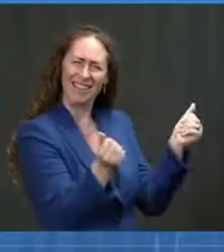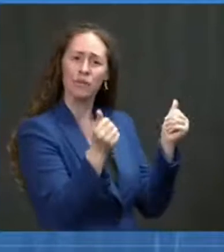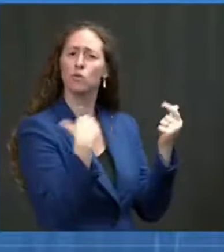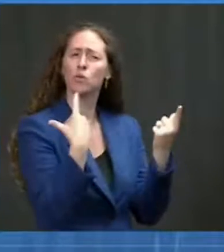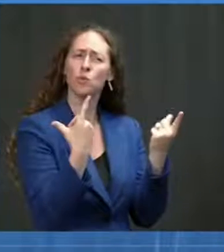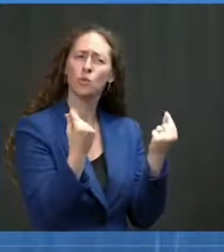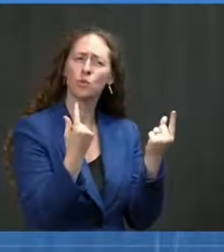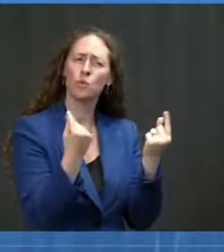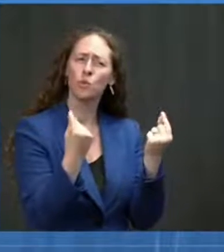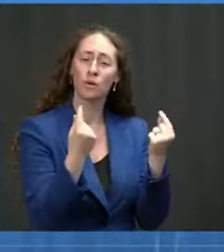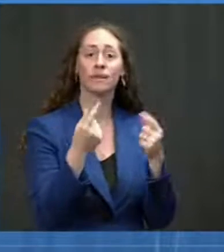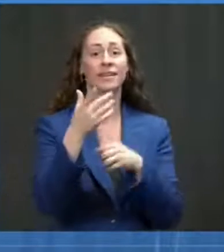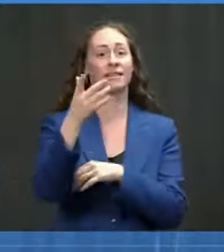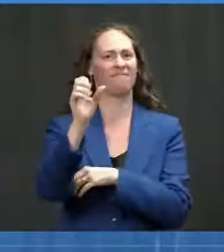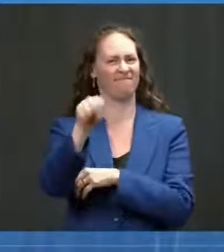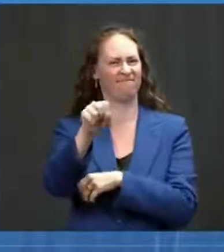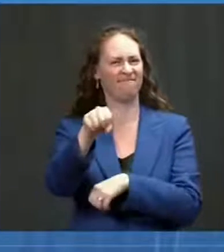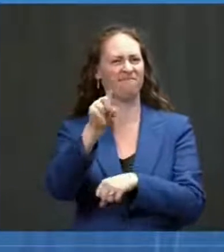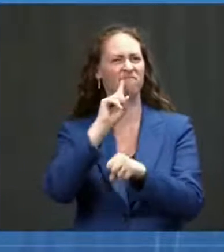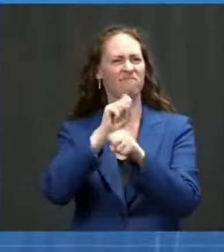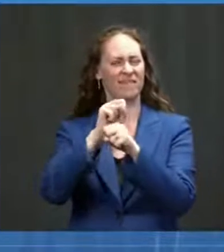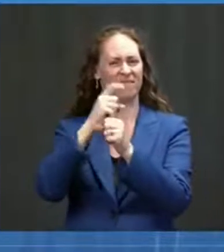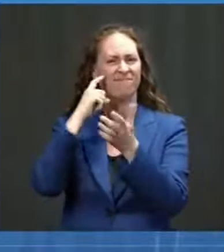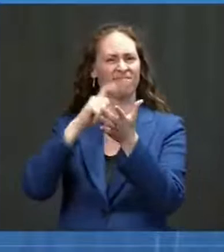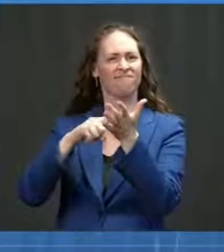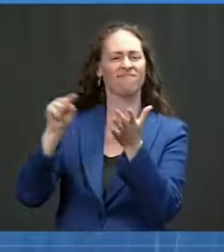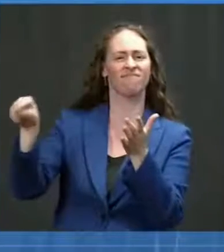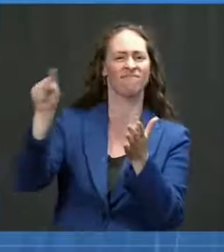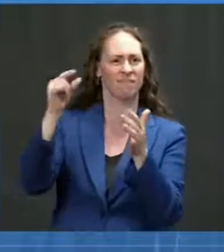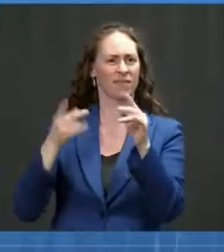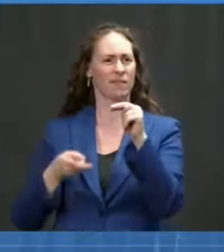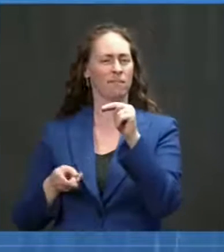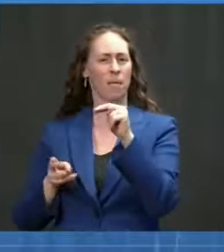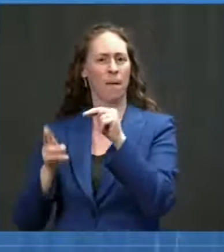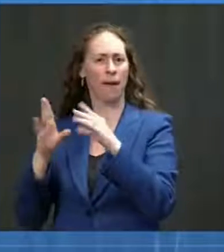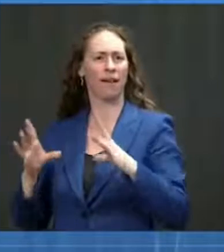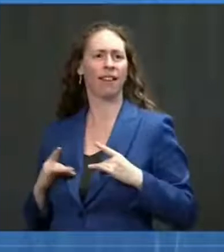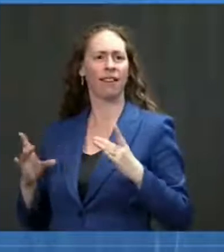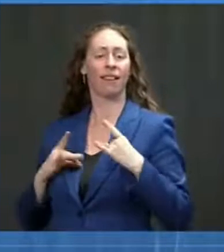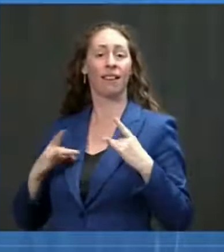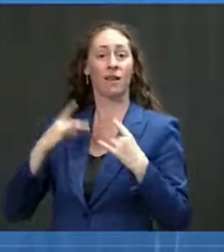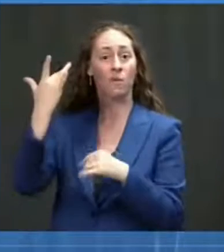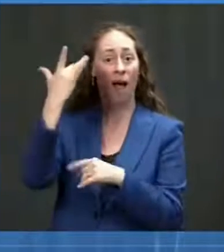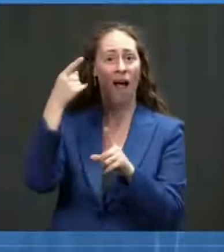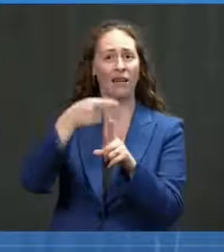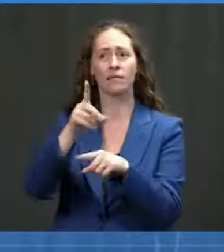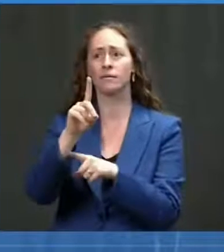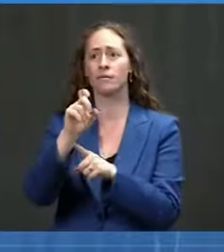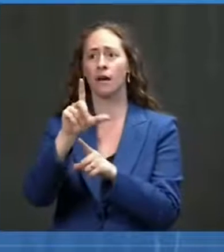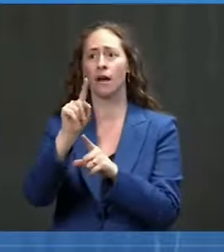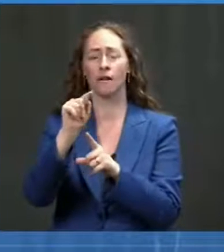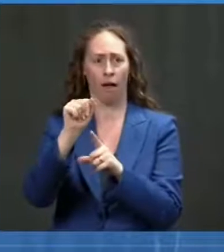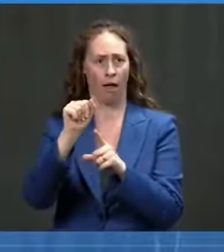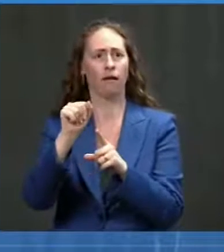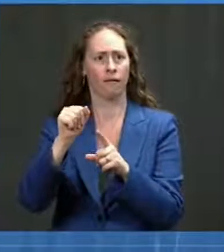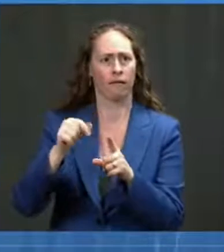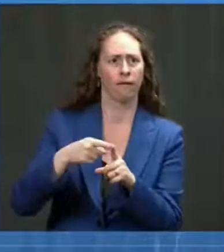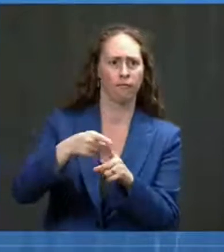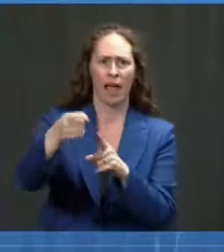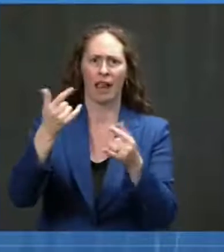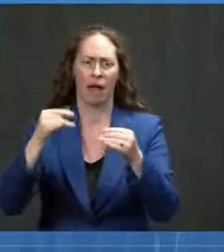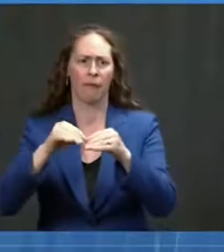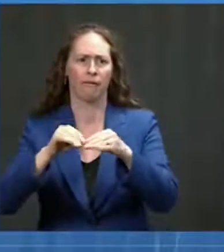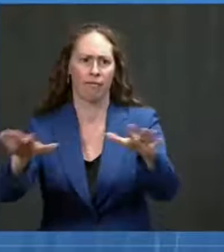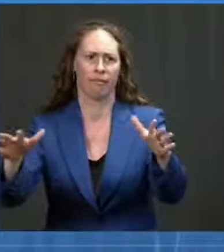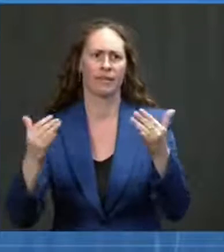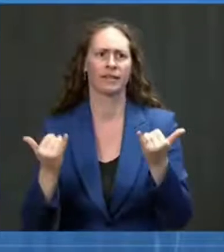cases driven by the more transmissible Delta variant, with cases concentrated in communities with lower